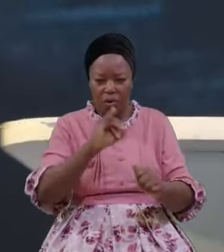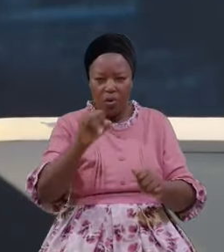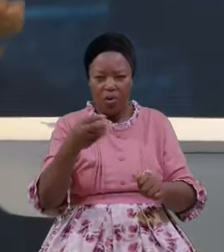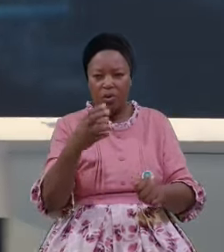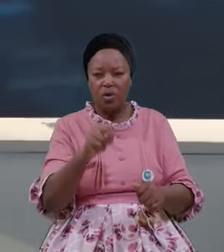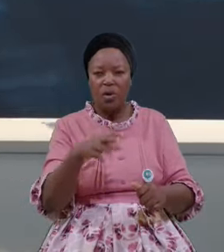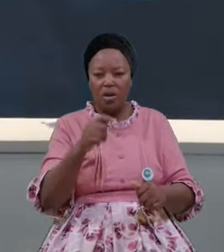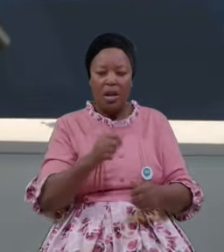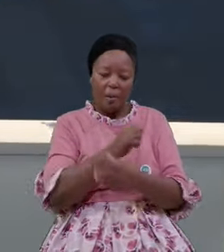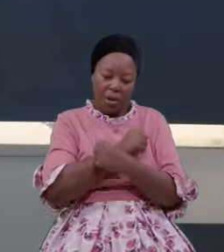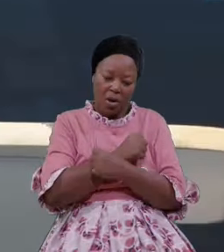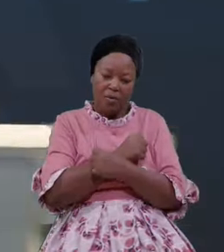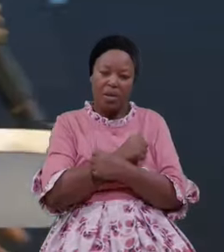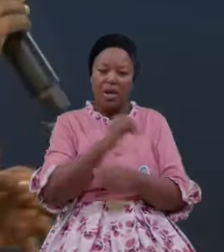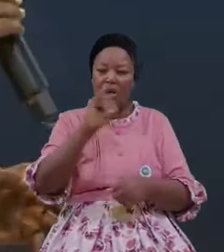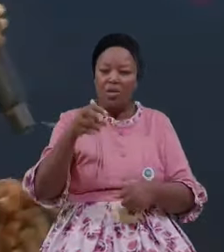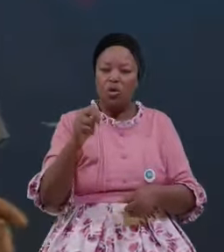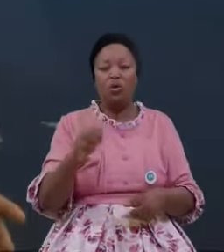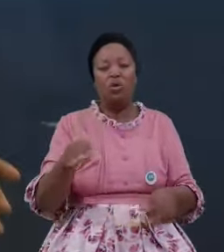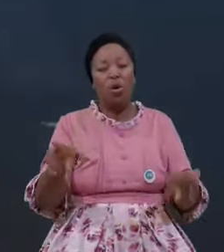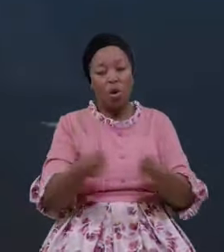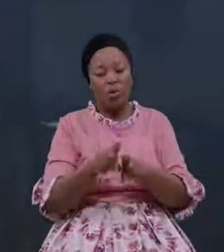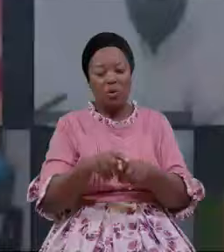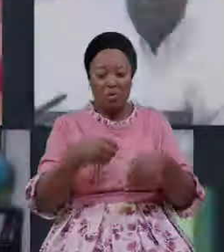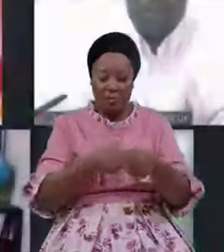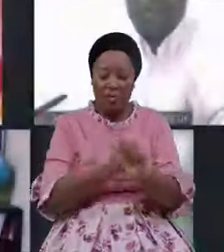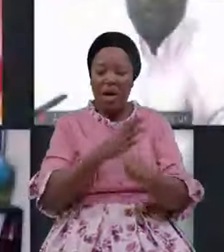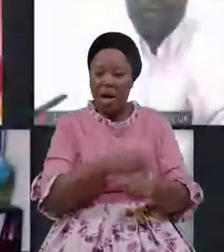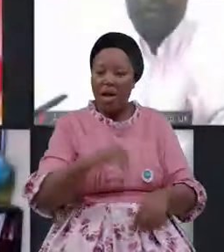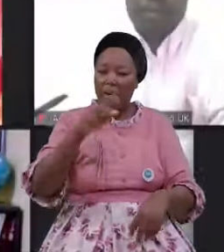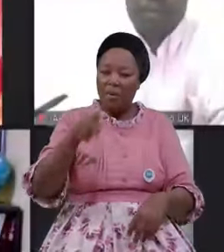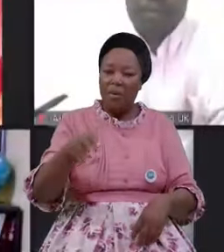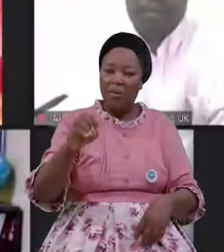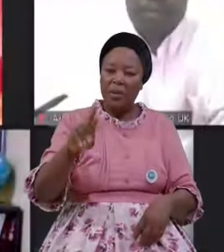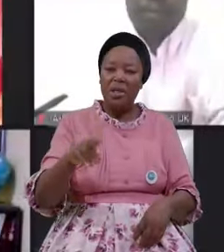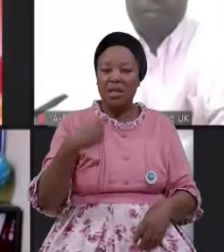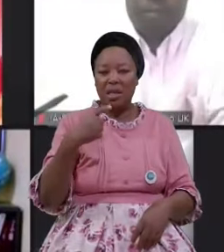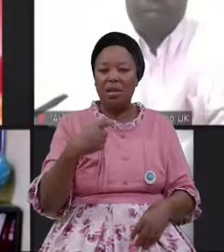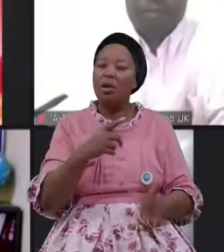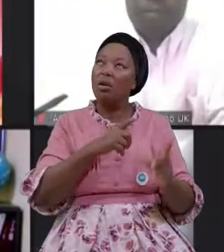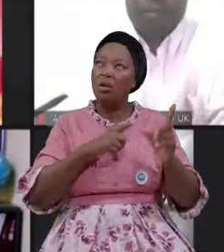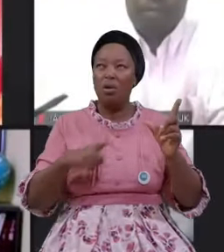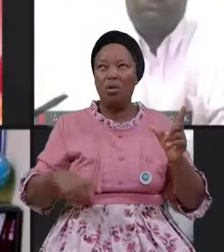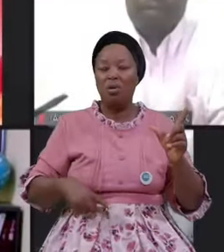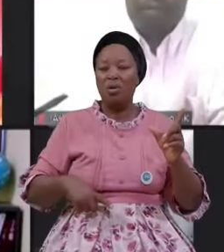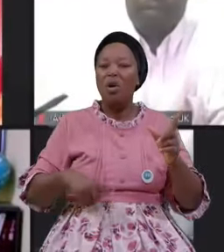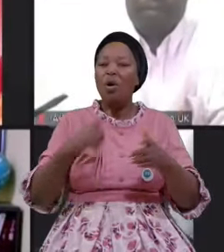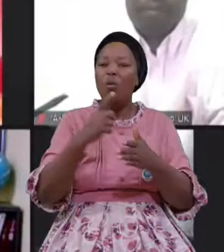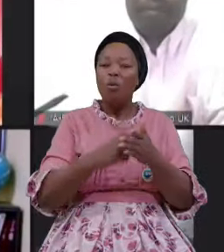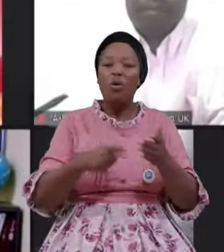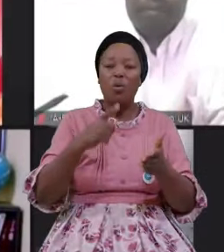John also followed. And Peter said, Lord, what will this man